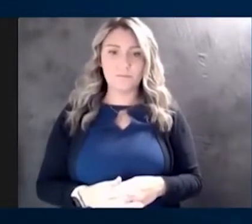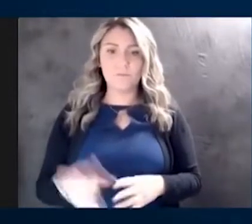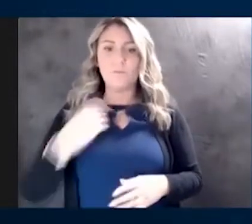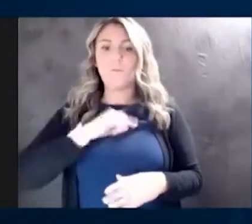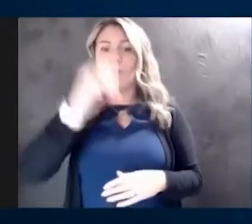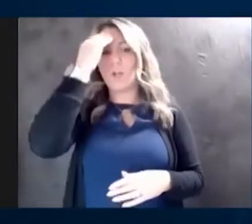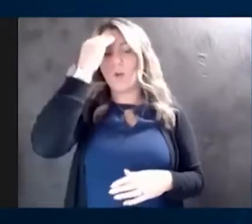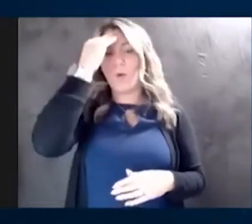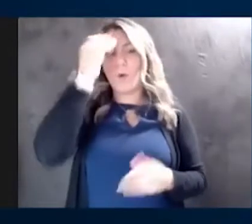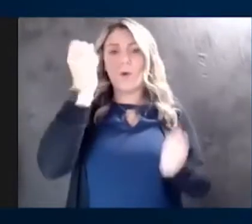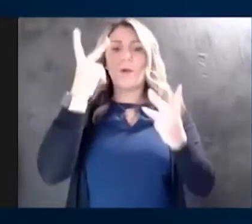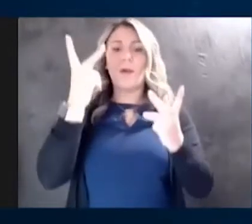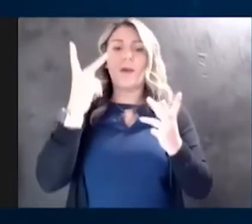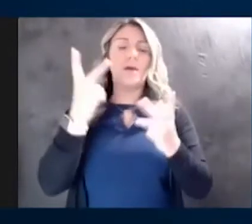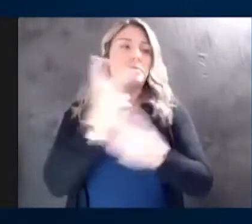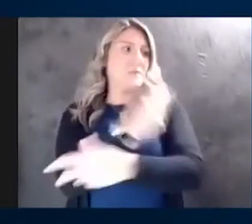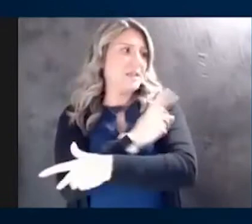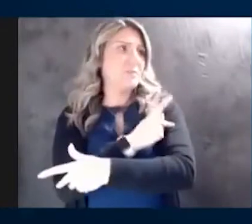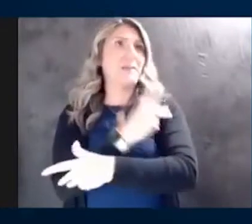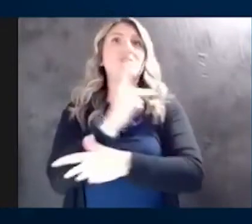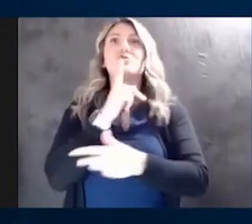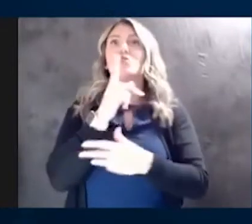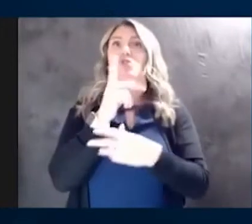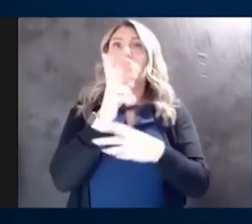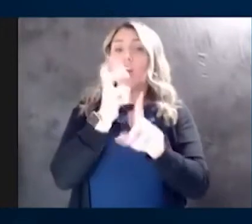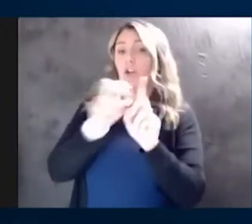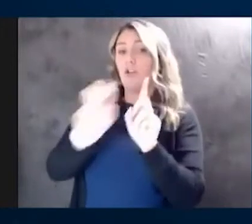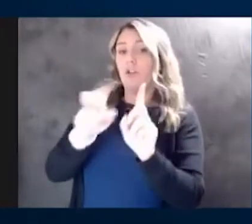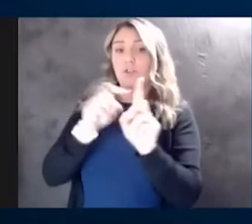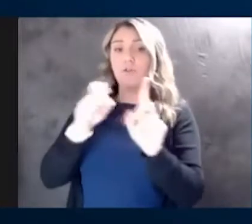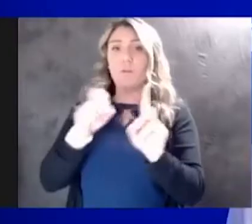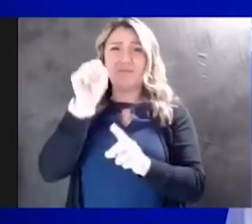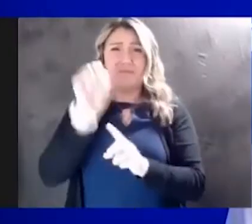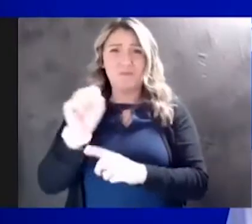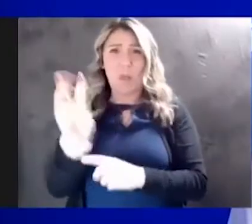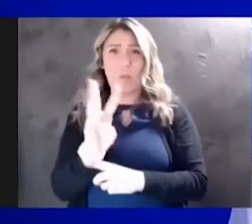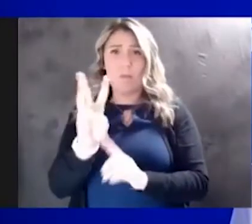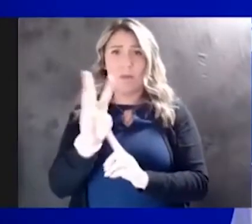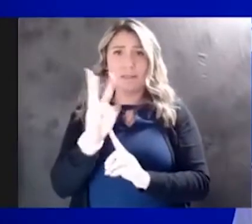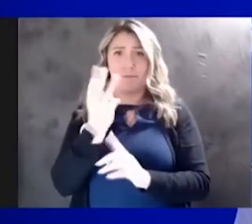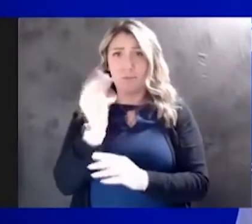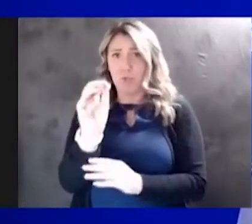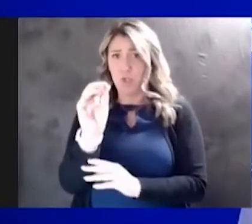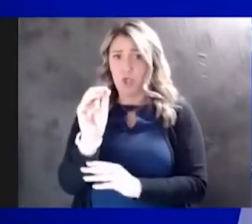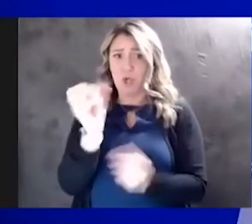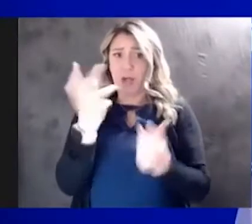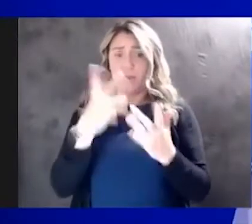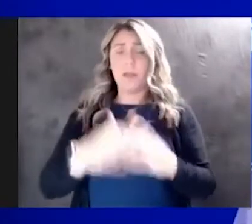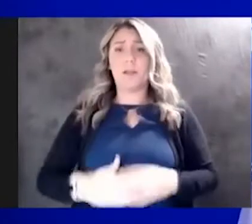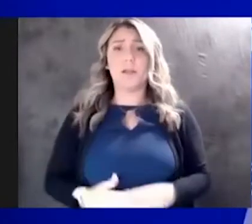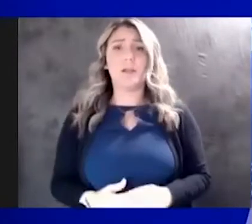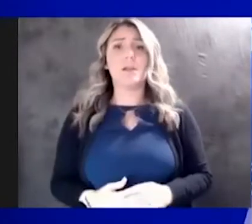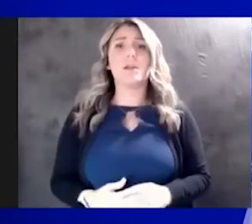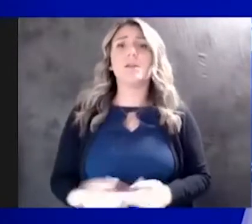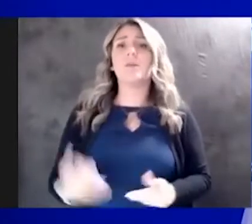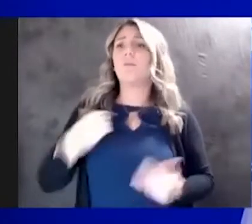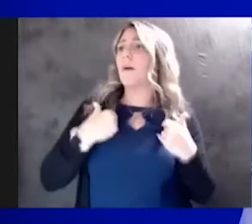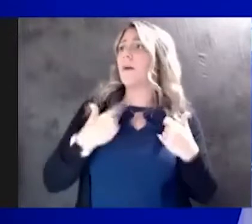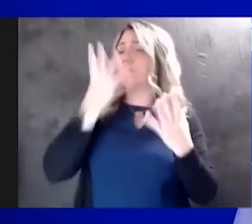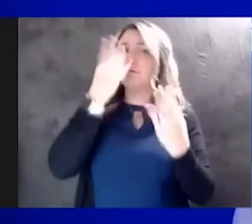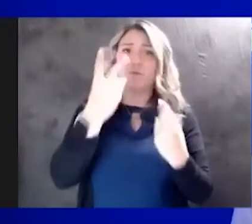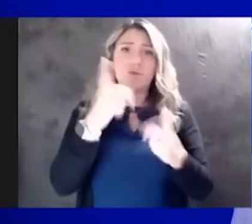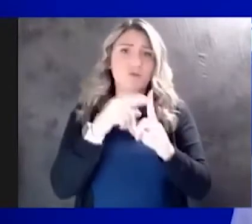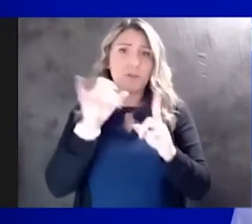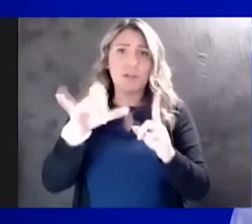are overspill or transfers from Southwest Missouri. We had some information from that